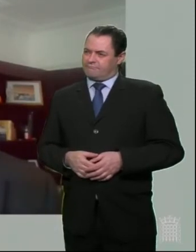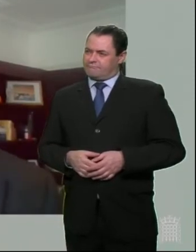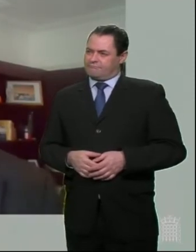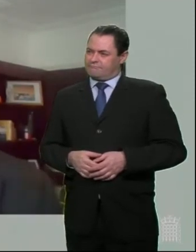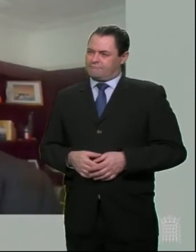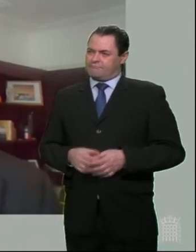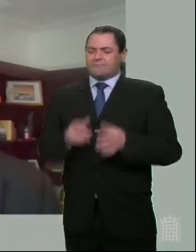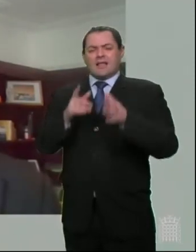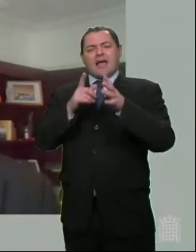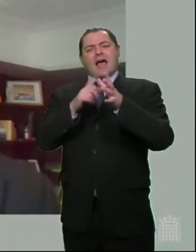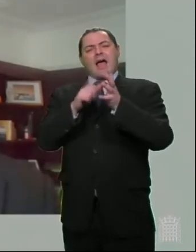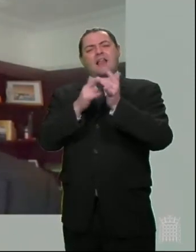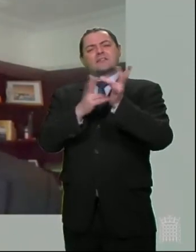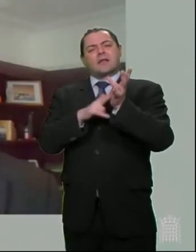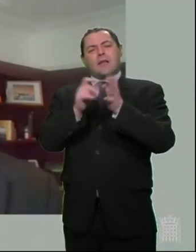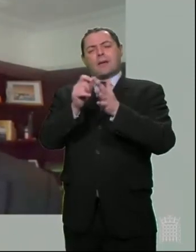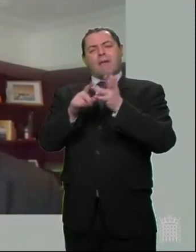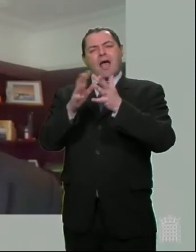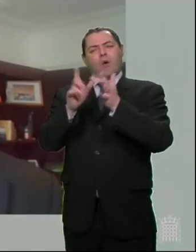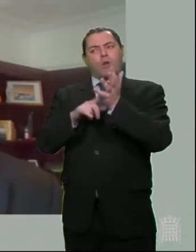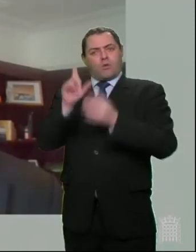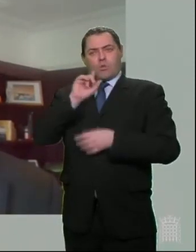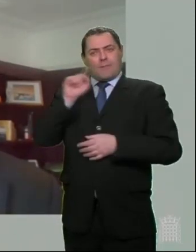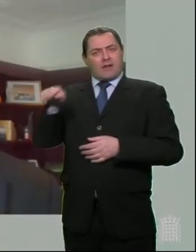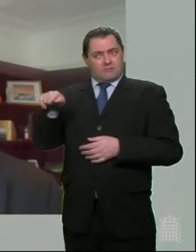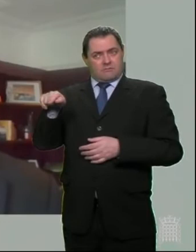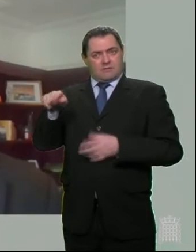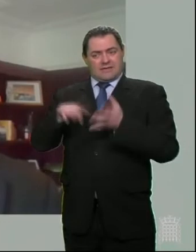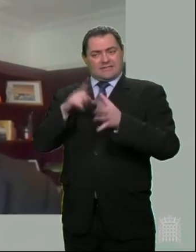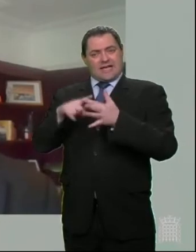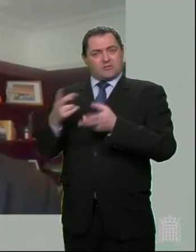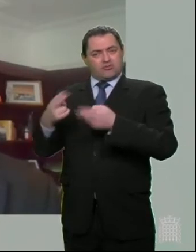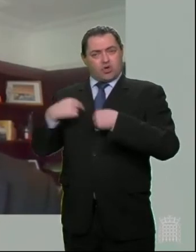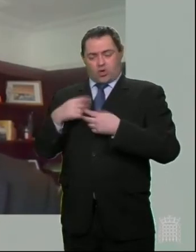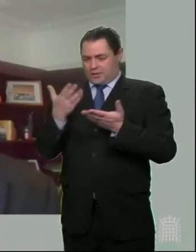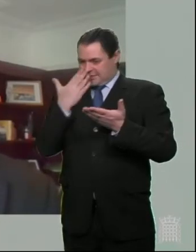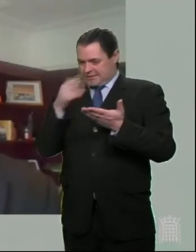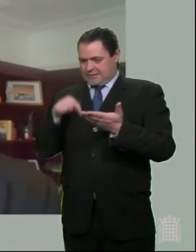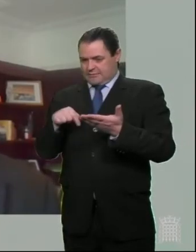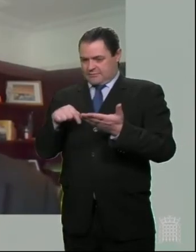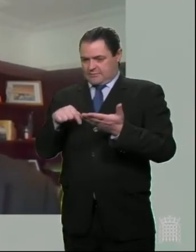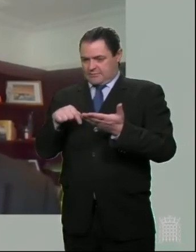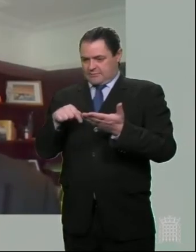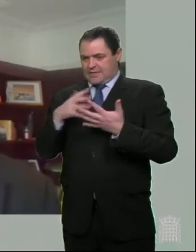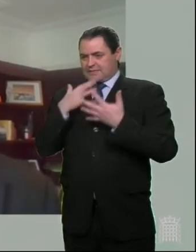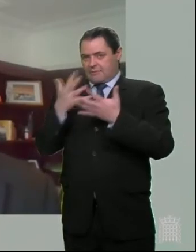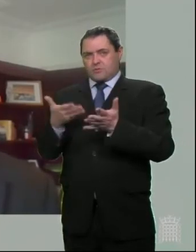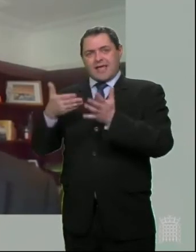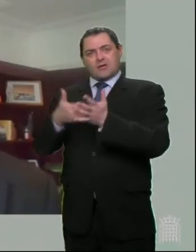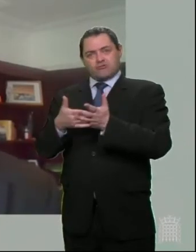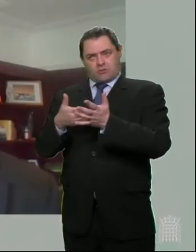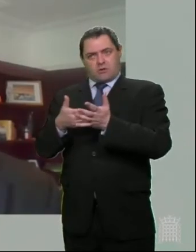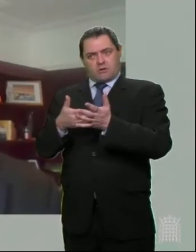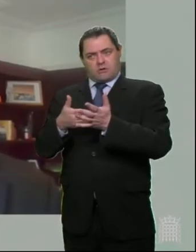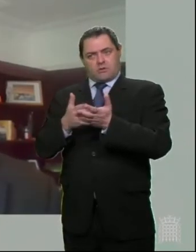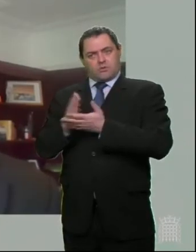Alison Powell's tax return showed that she was paid £10 more for her earnings as an employee